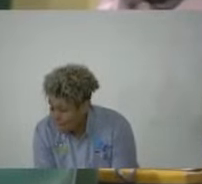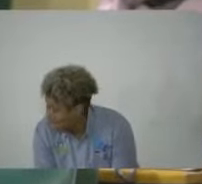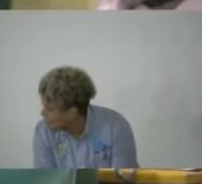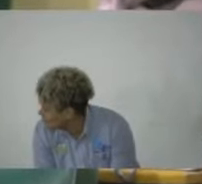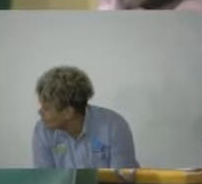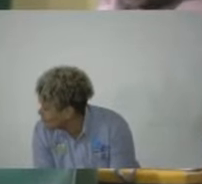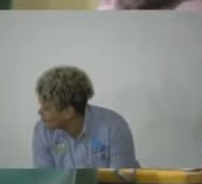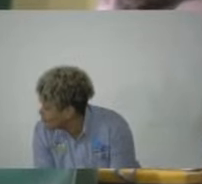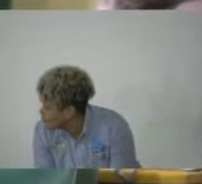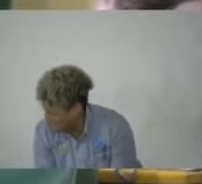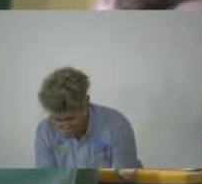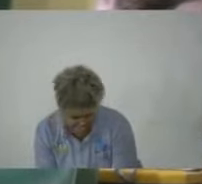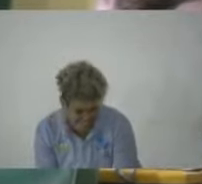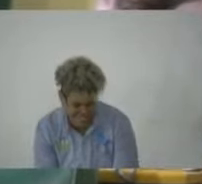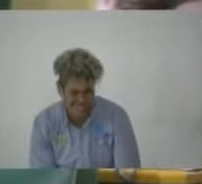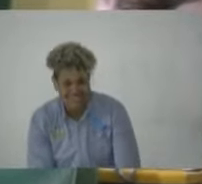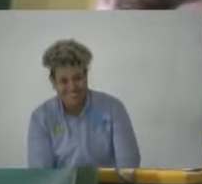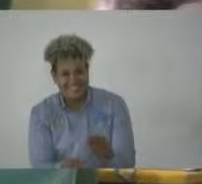Excellent. So, Madam Speaker,